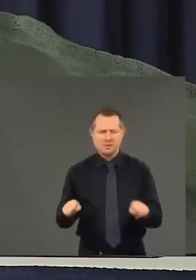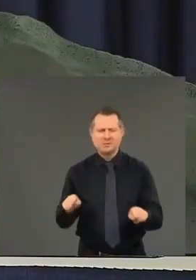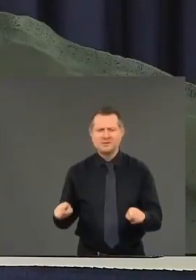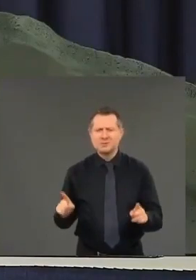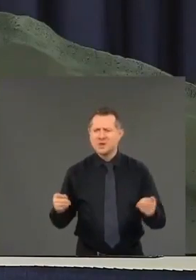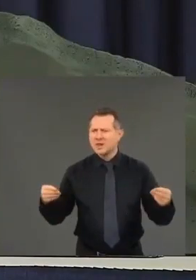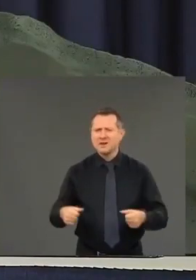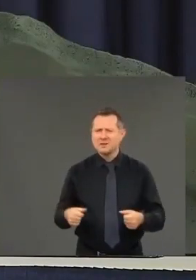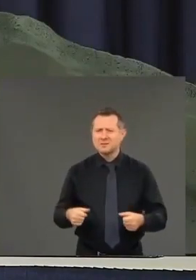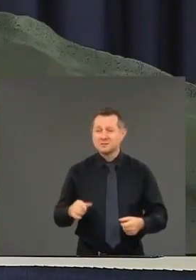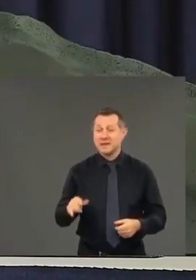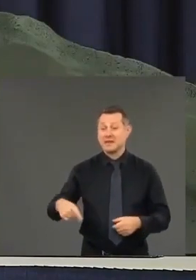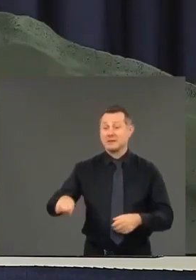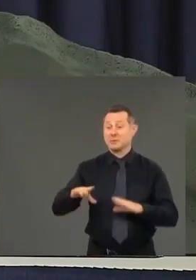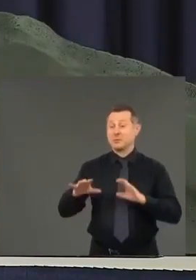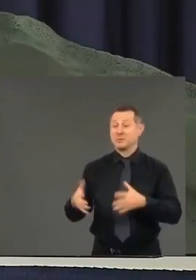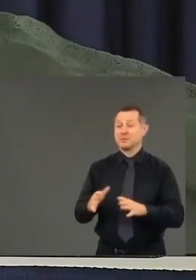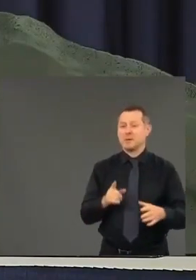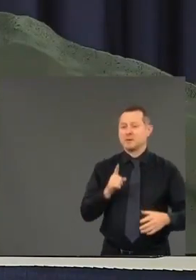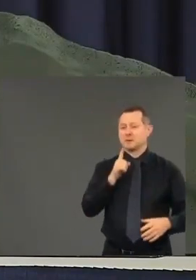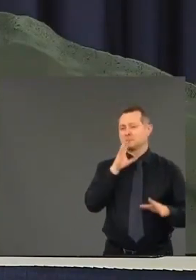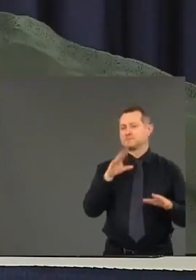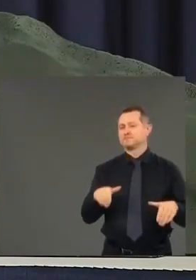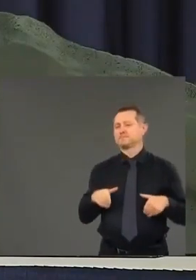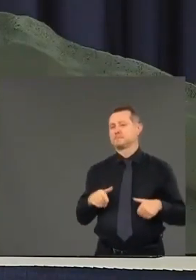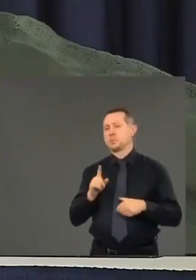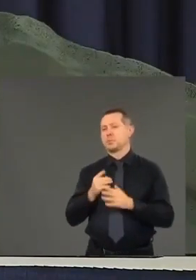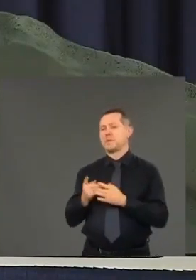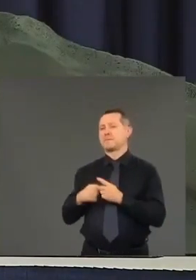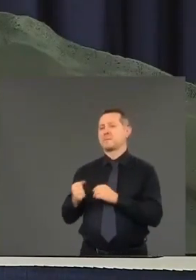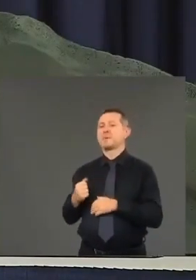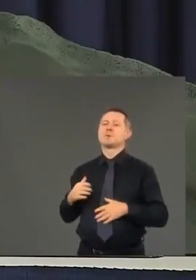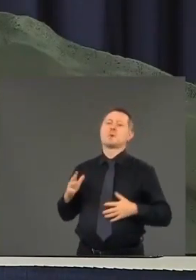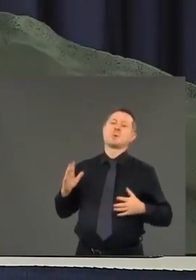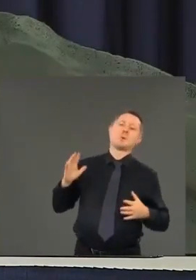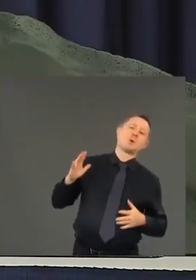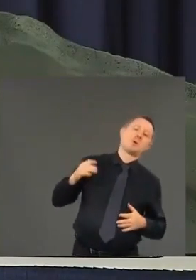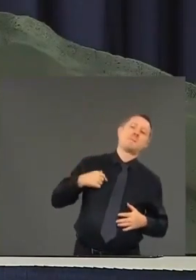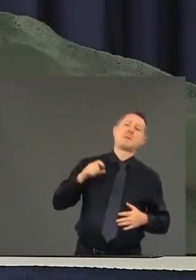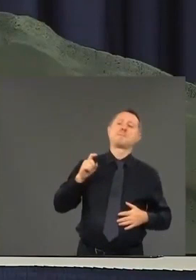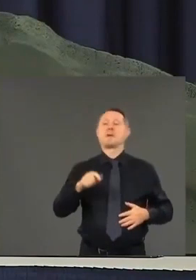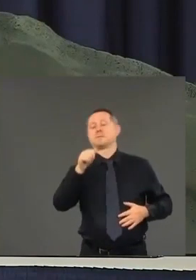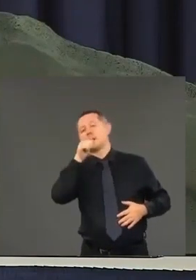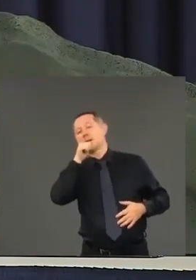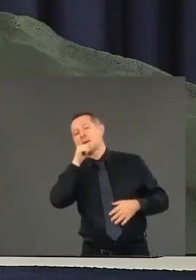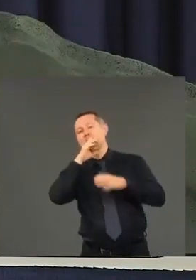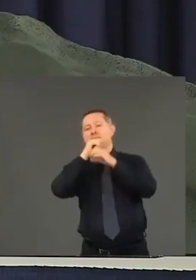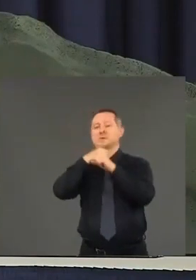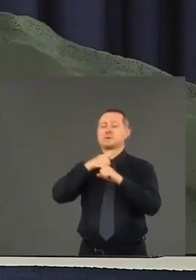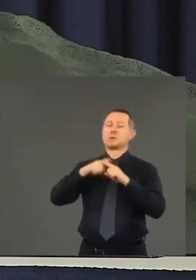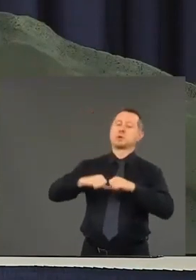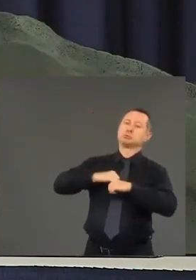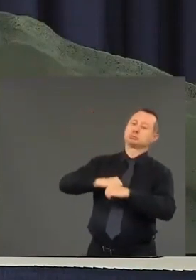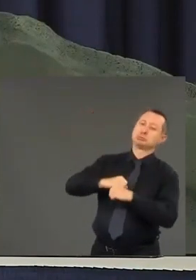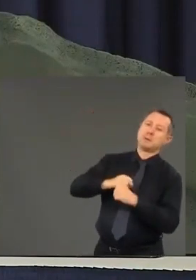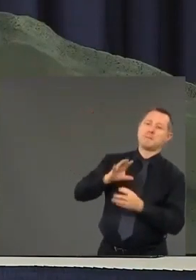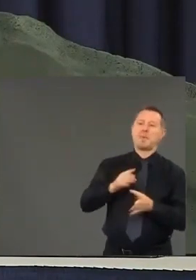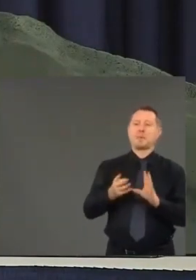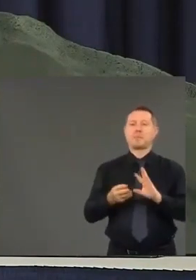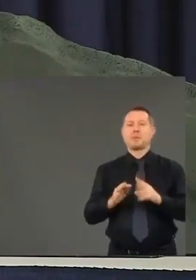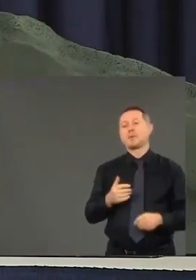They won't reveal their donors. Why not? Oh, it'll be a breach of security. We may be targeted for